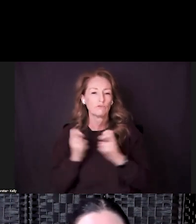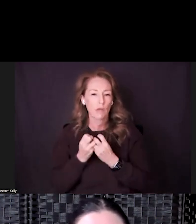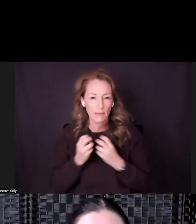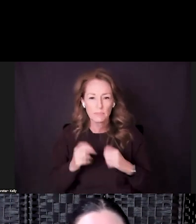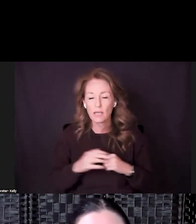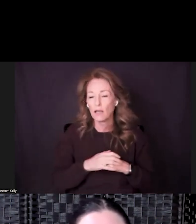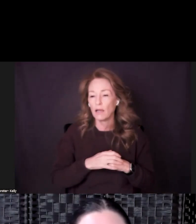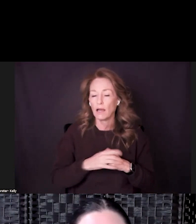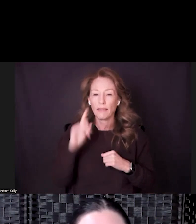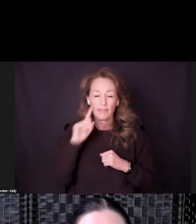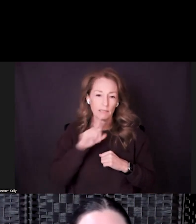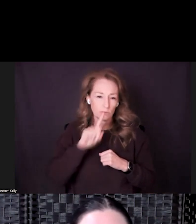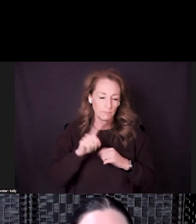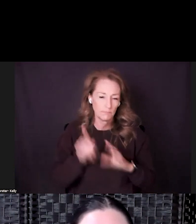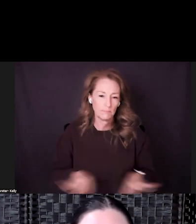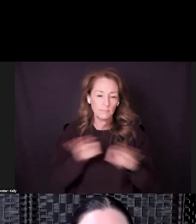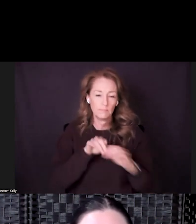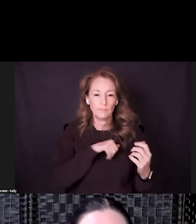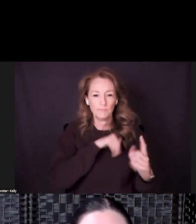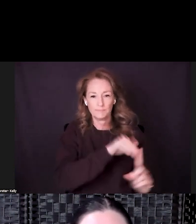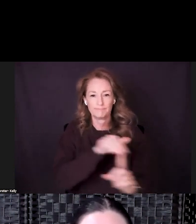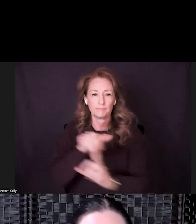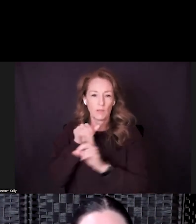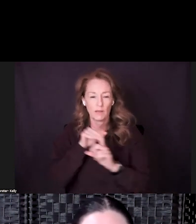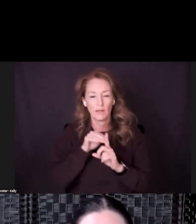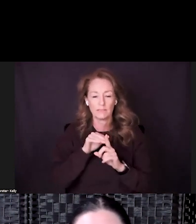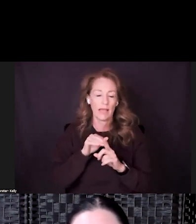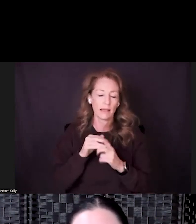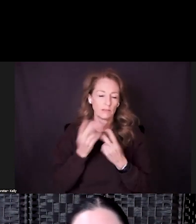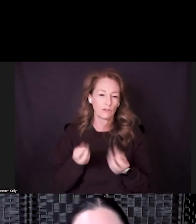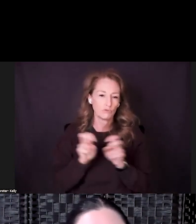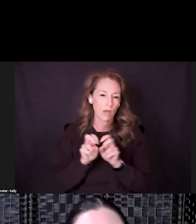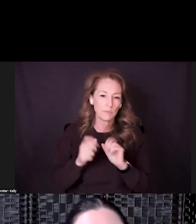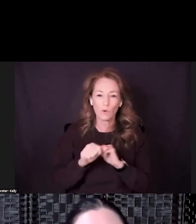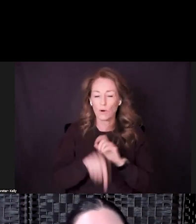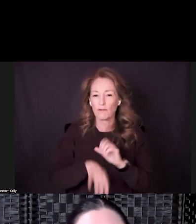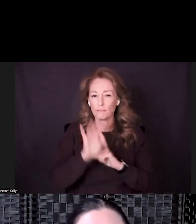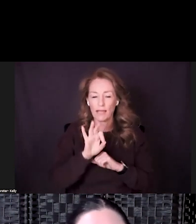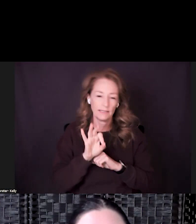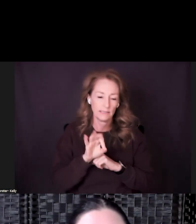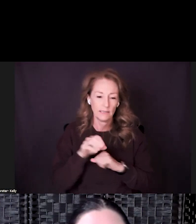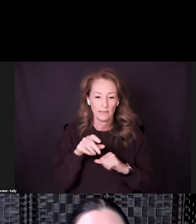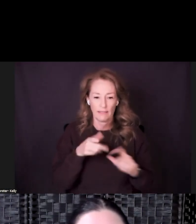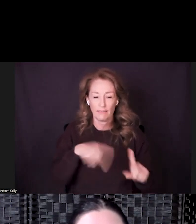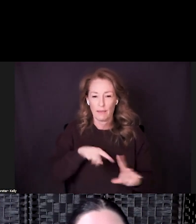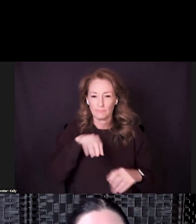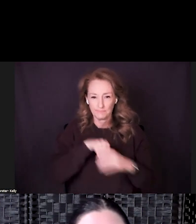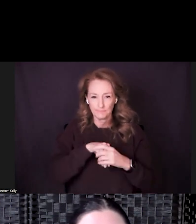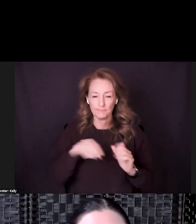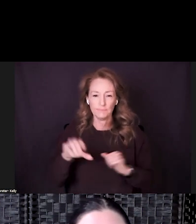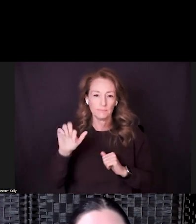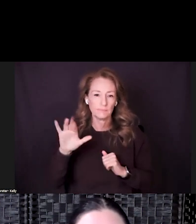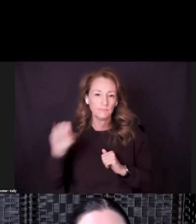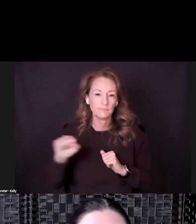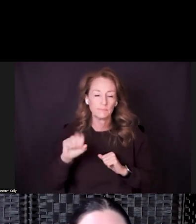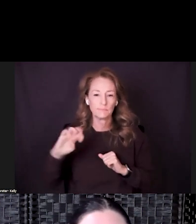just reach out with the tribes or find an organization through our crisis map that you can reach out and they'll be able to